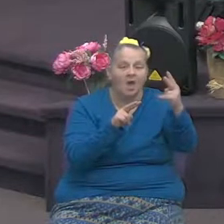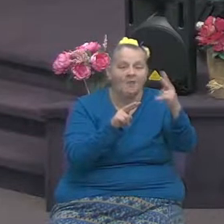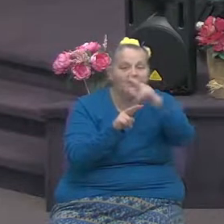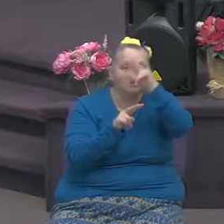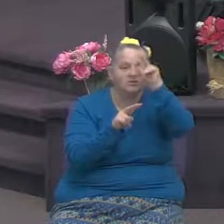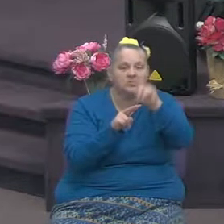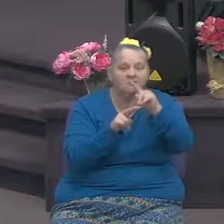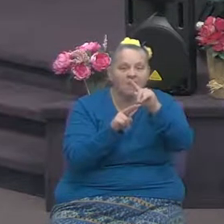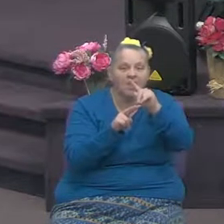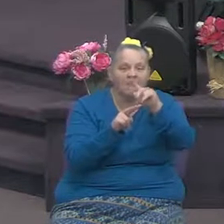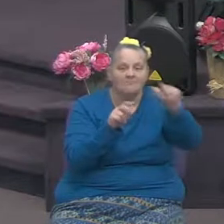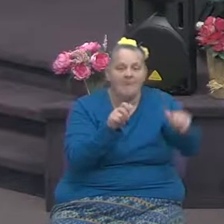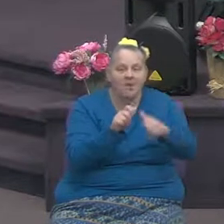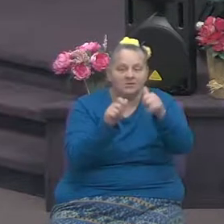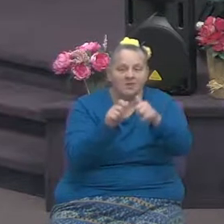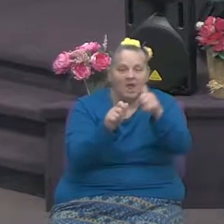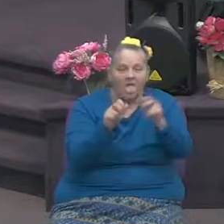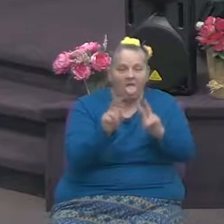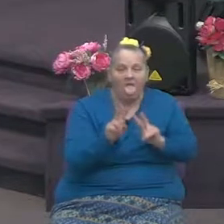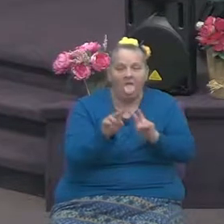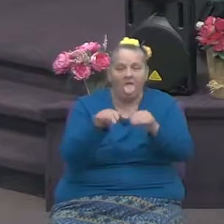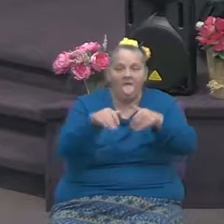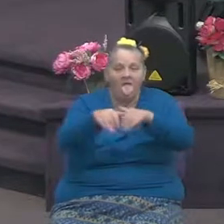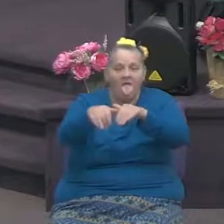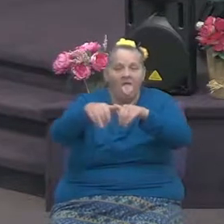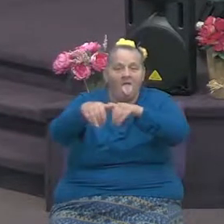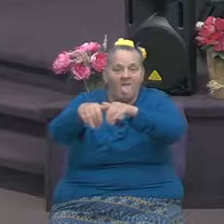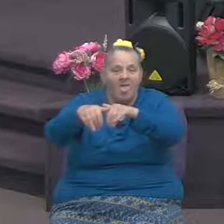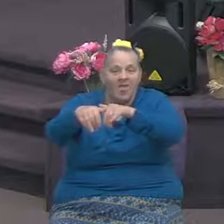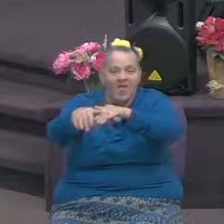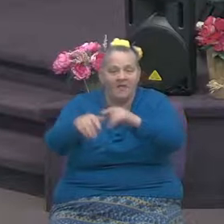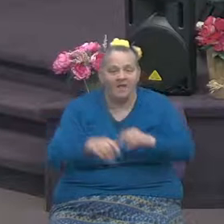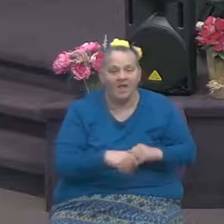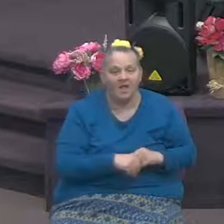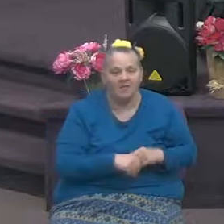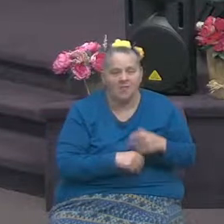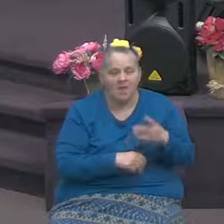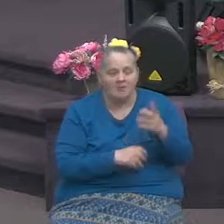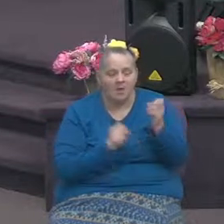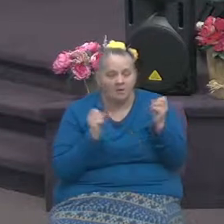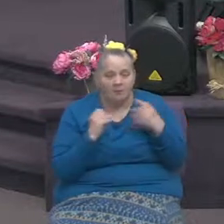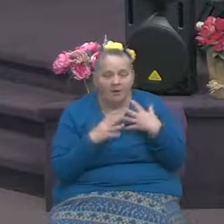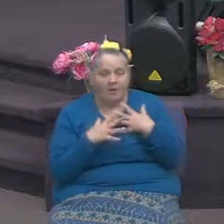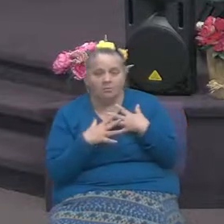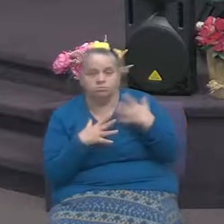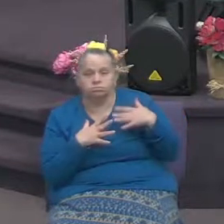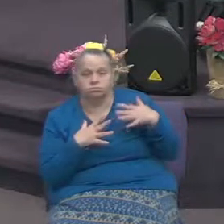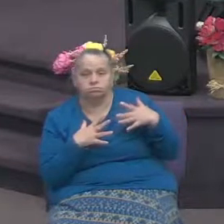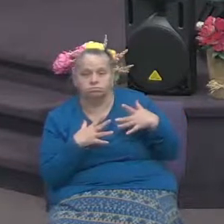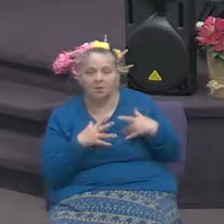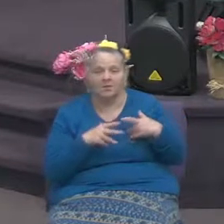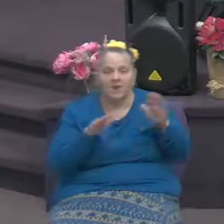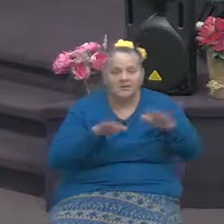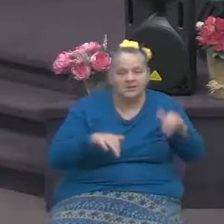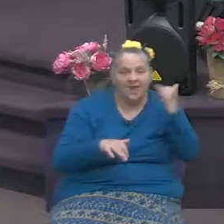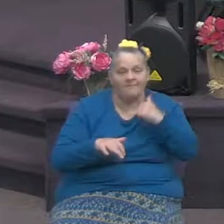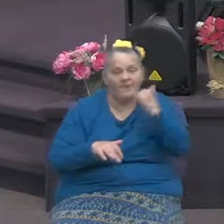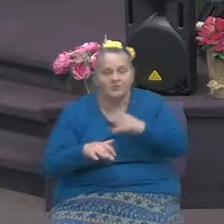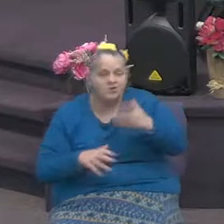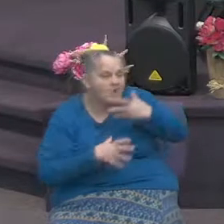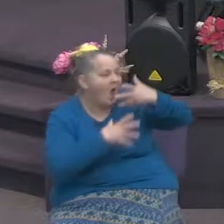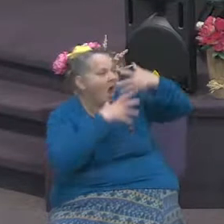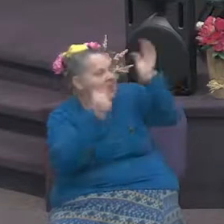the Egyptians marched after them, and they were sore afraid. And the children of